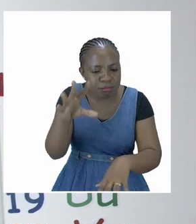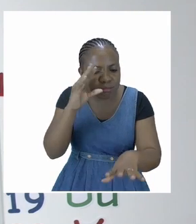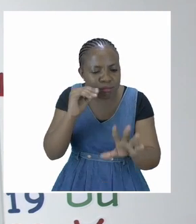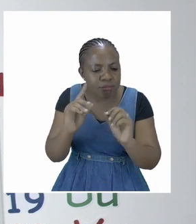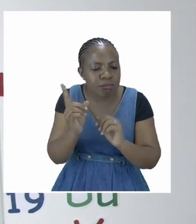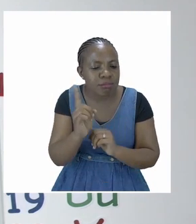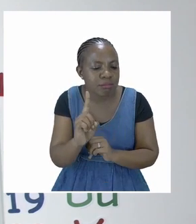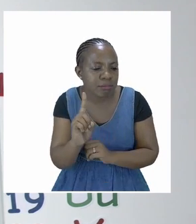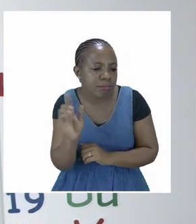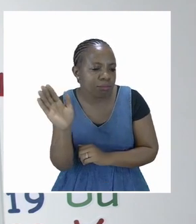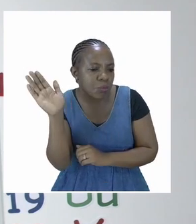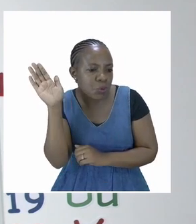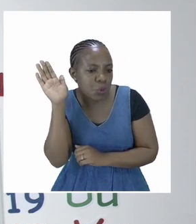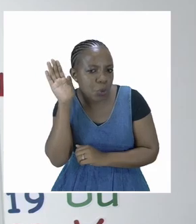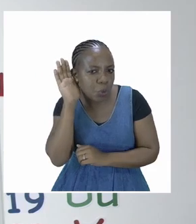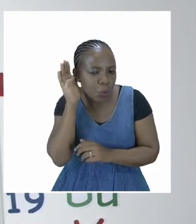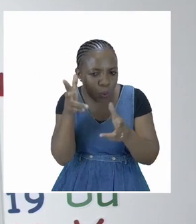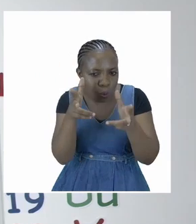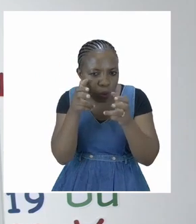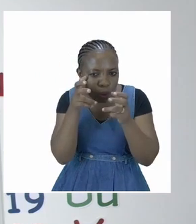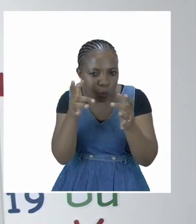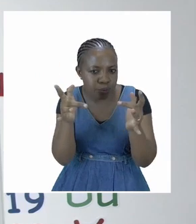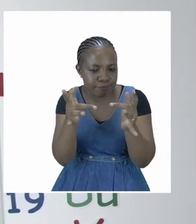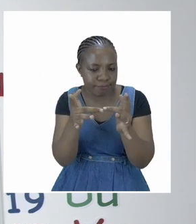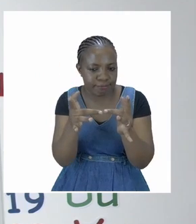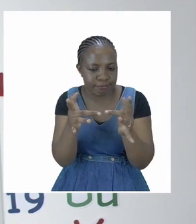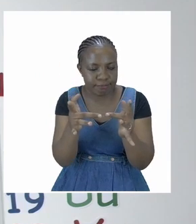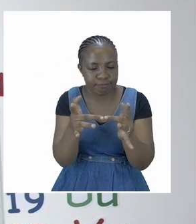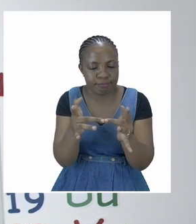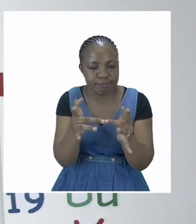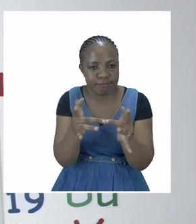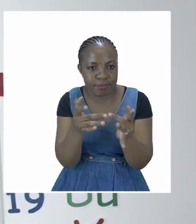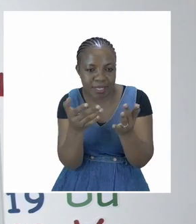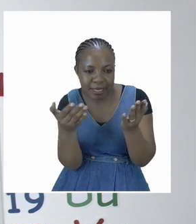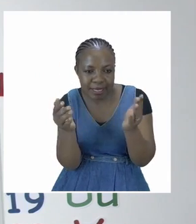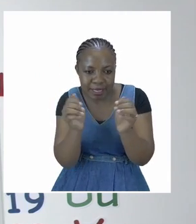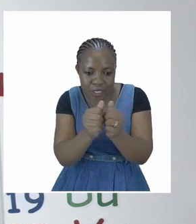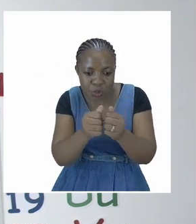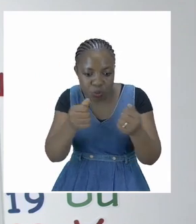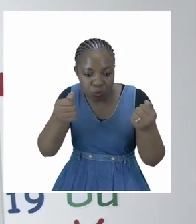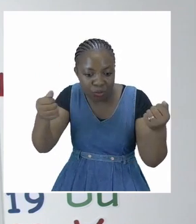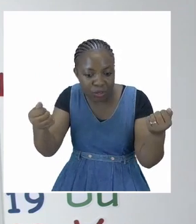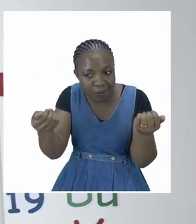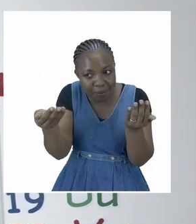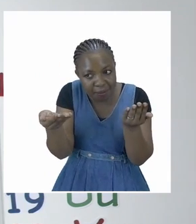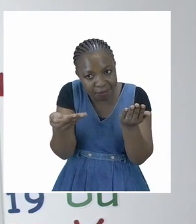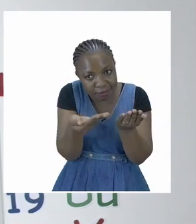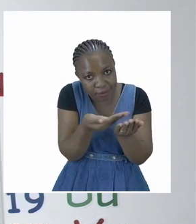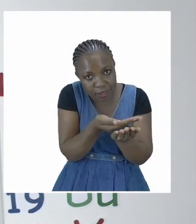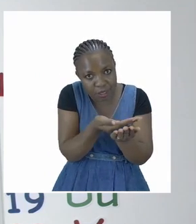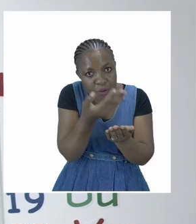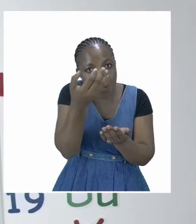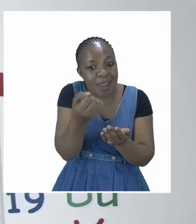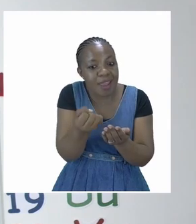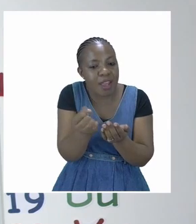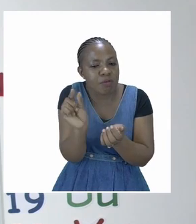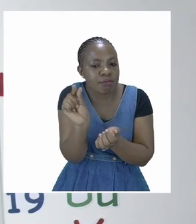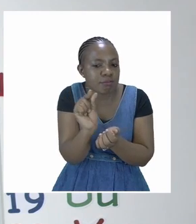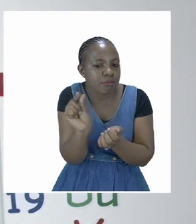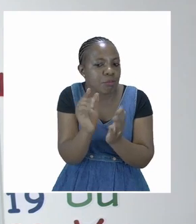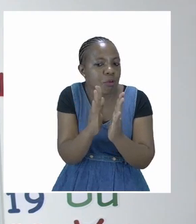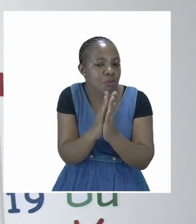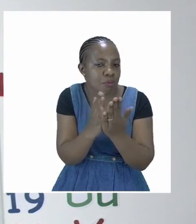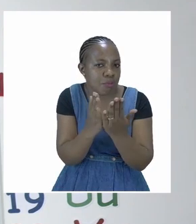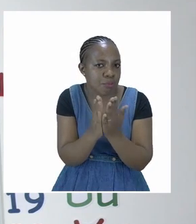or watching online. Inside the newspapers, there is an insert of the lesson